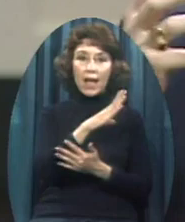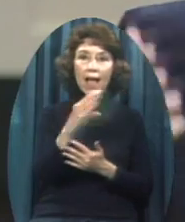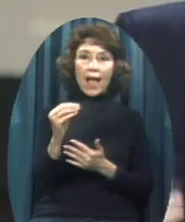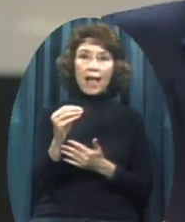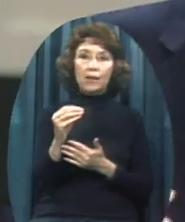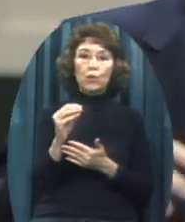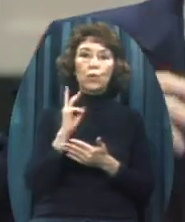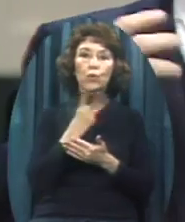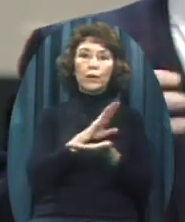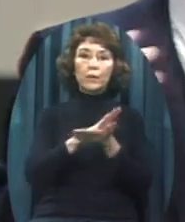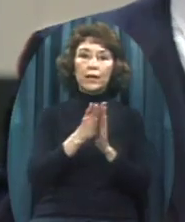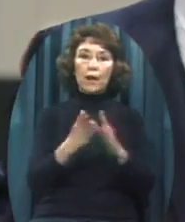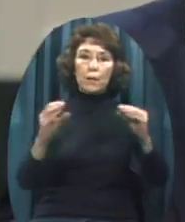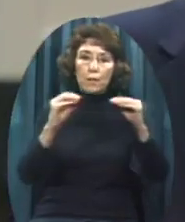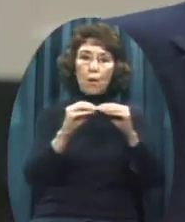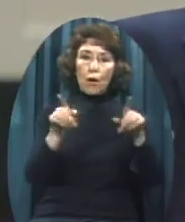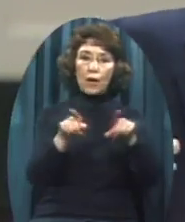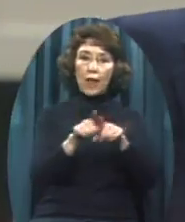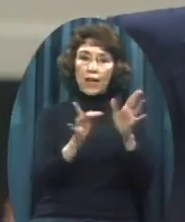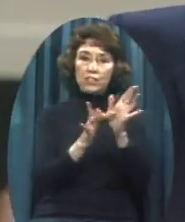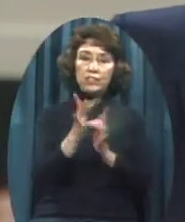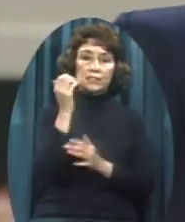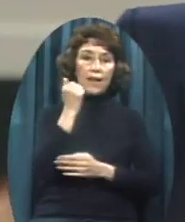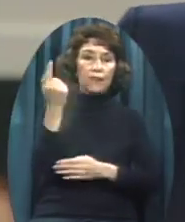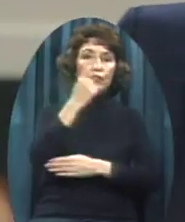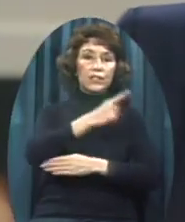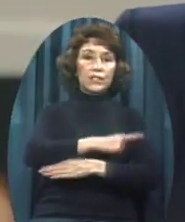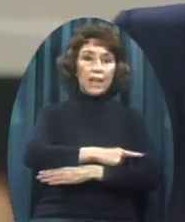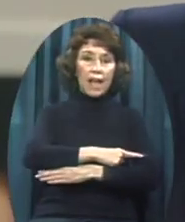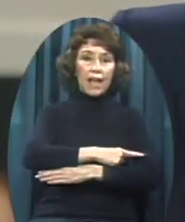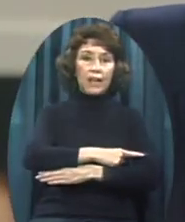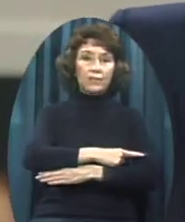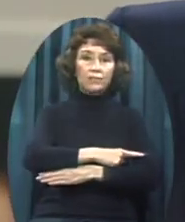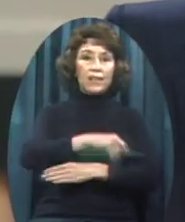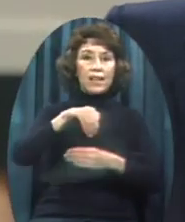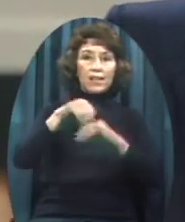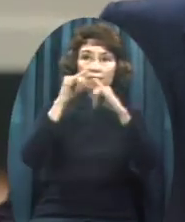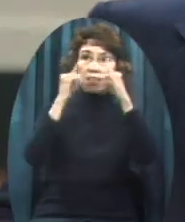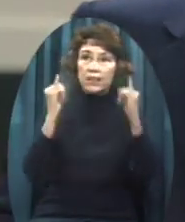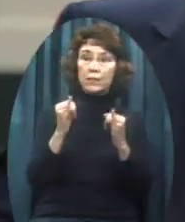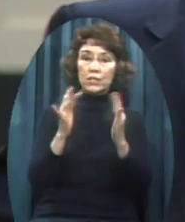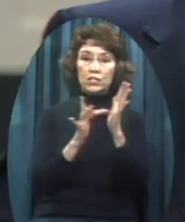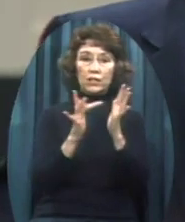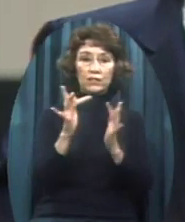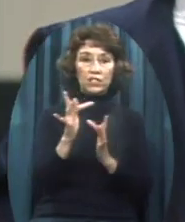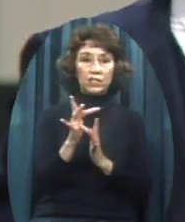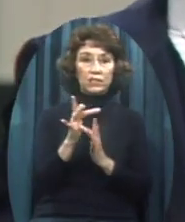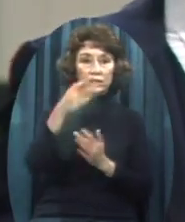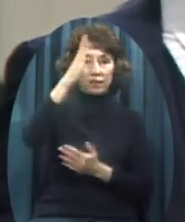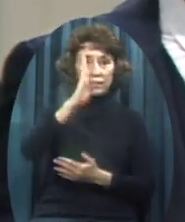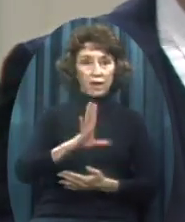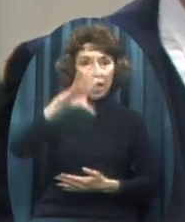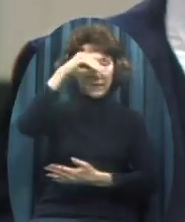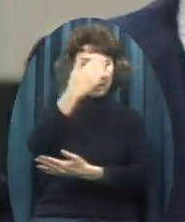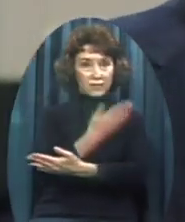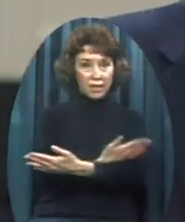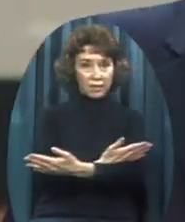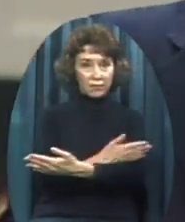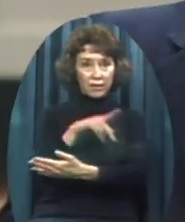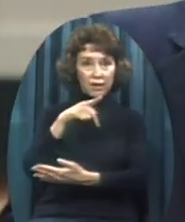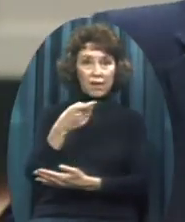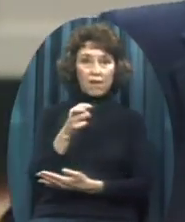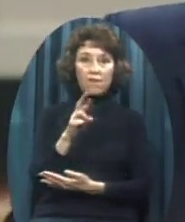more like Jesus. We're being conformed into the image of God's dear Son. Pharisaism. May God deliver us